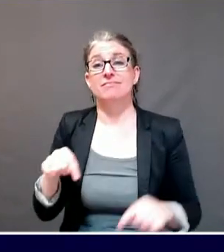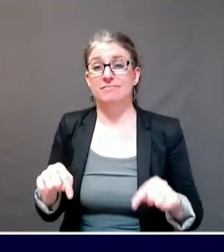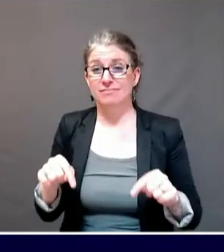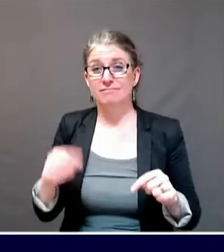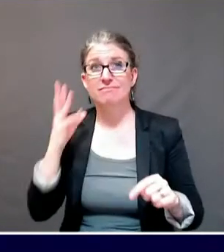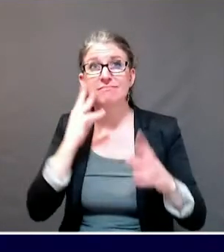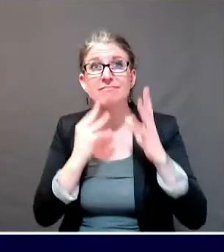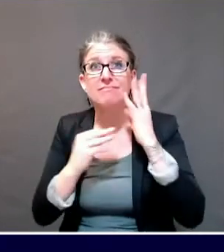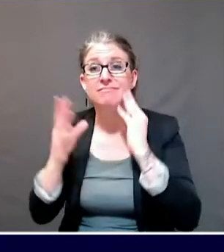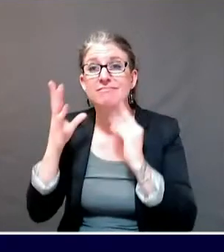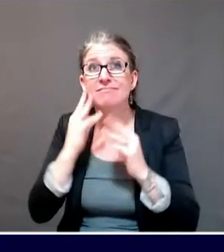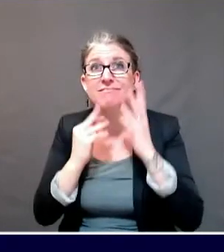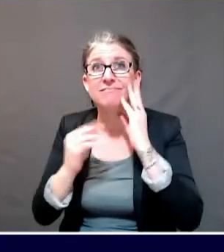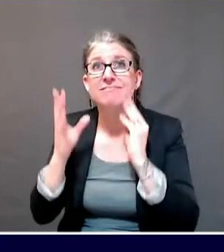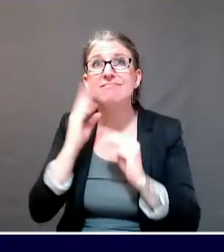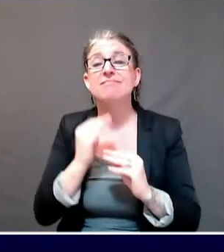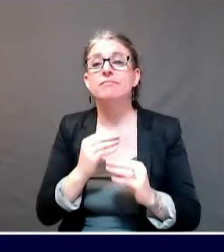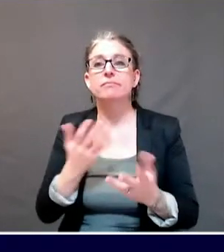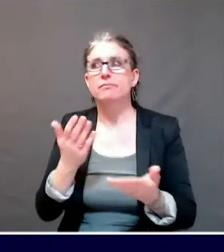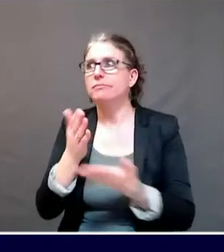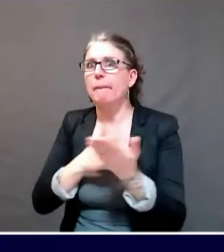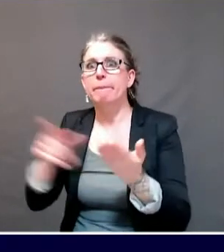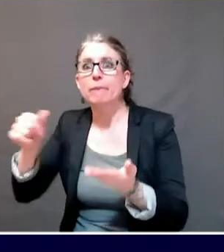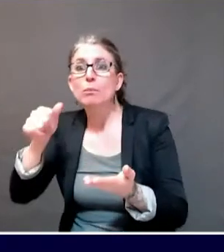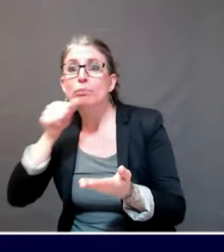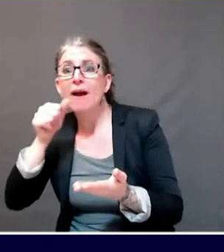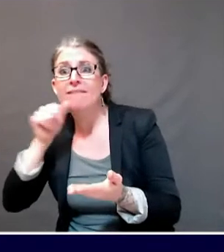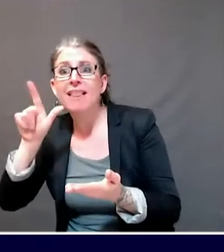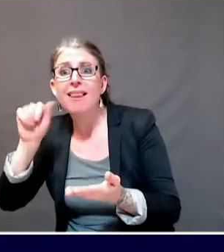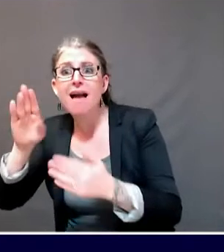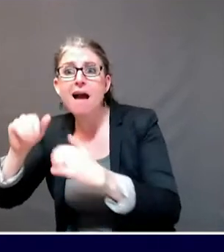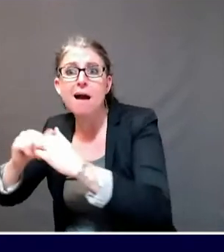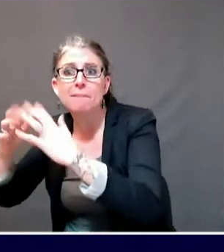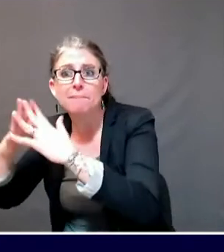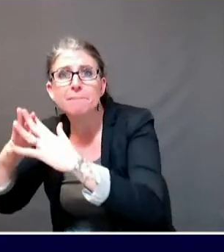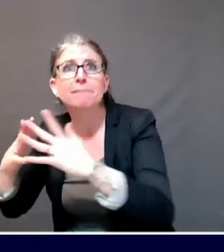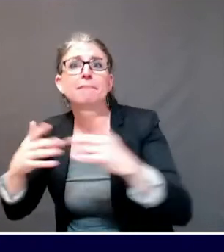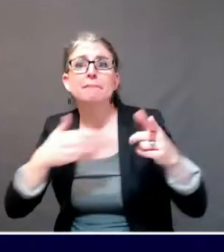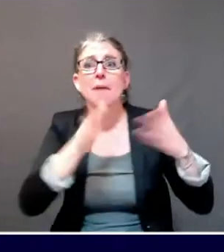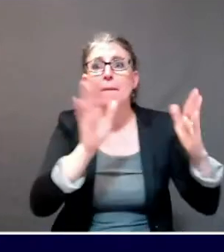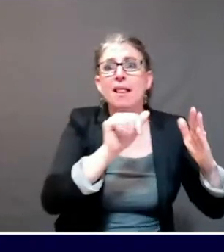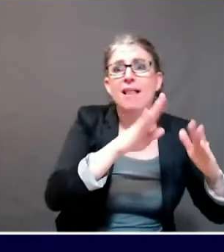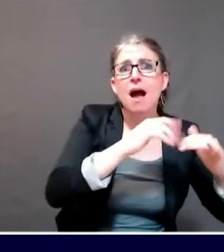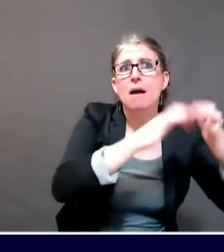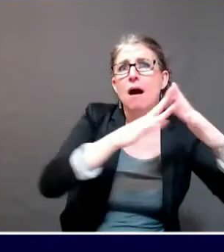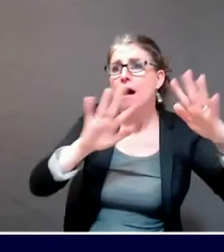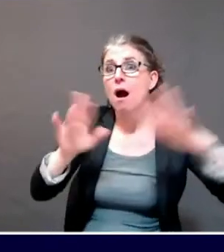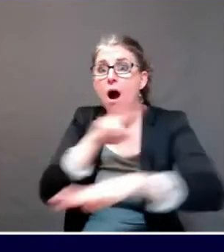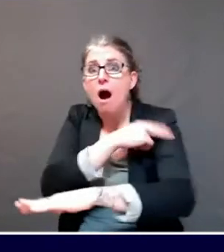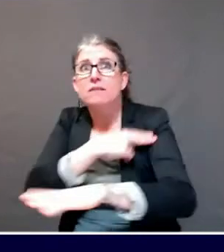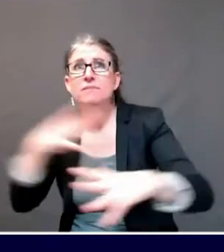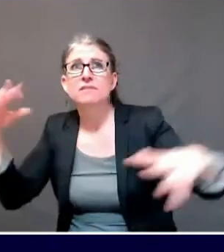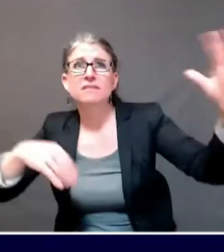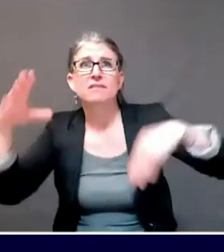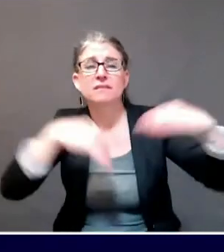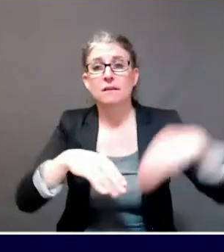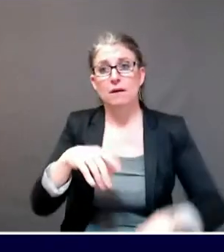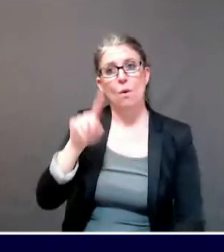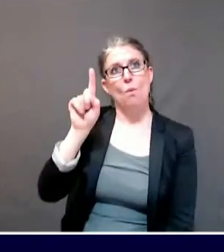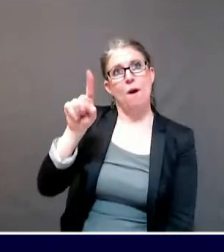lab results to Maine CDC conducted now about 1.1 million tests